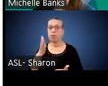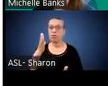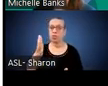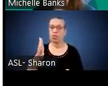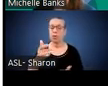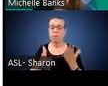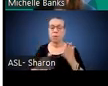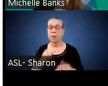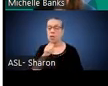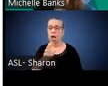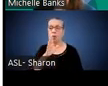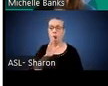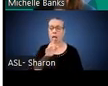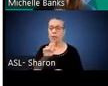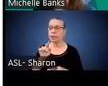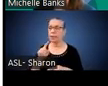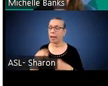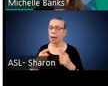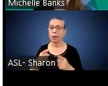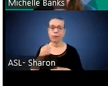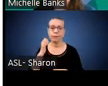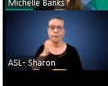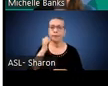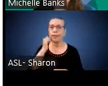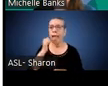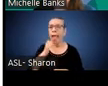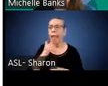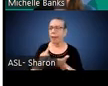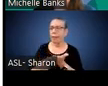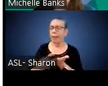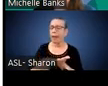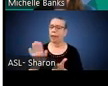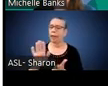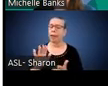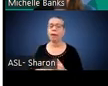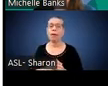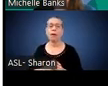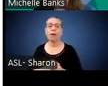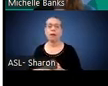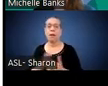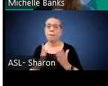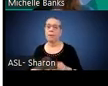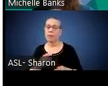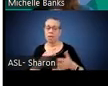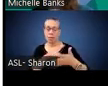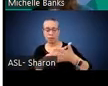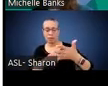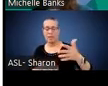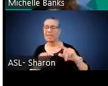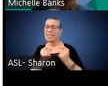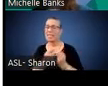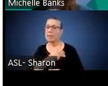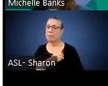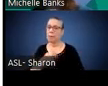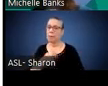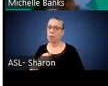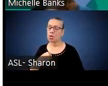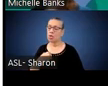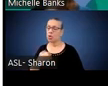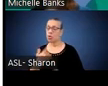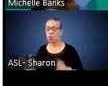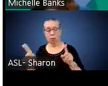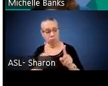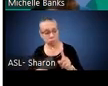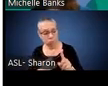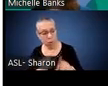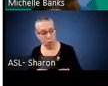to them on a regular basis. There might be team members that are stepping forward, and then as the